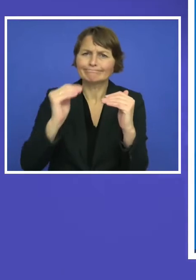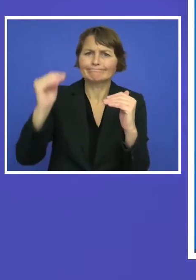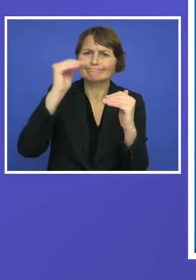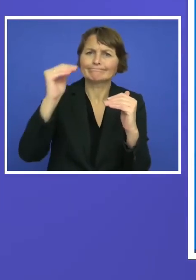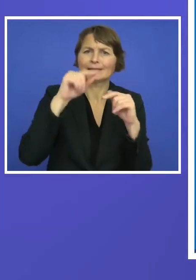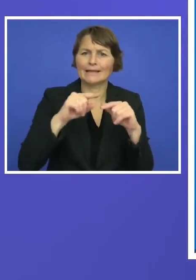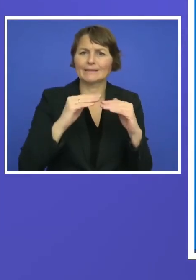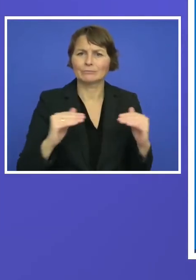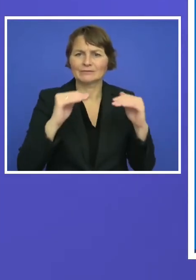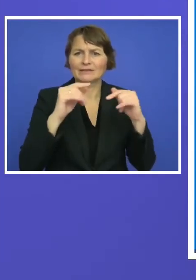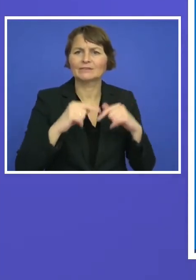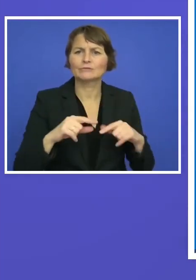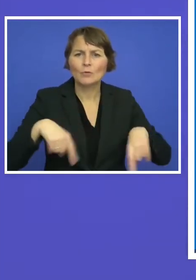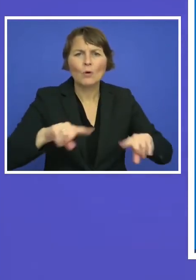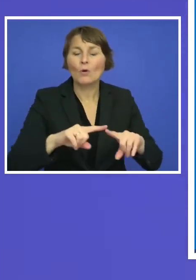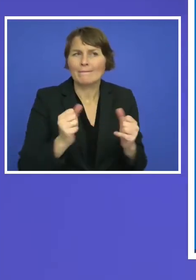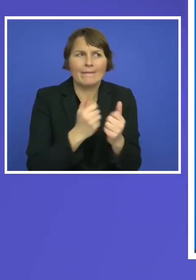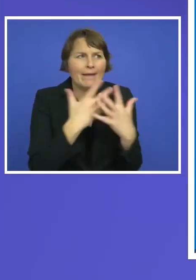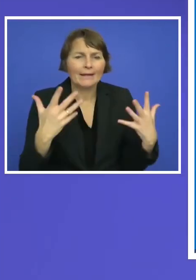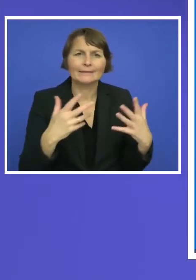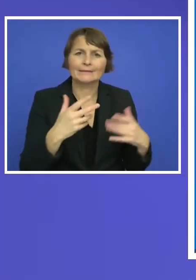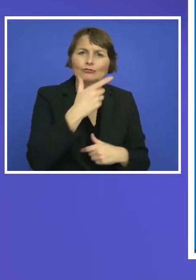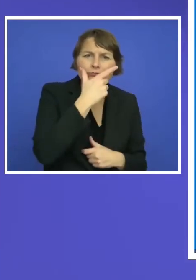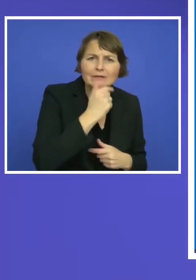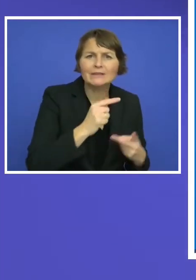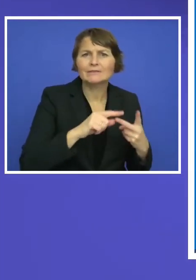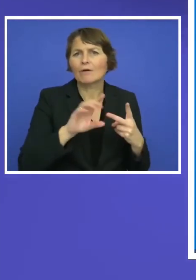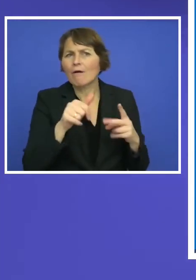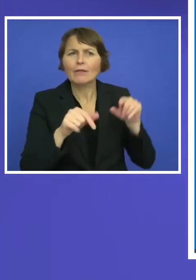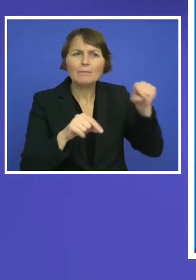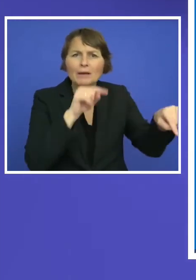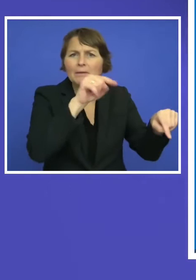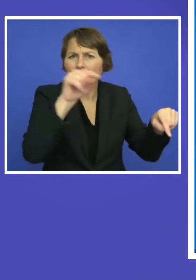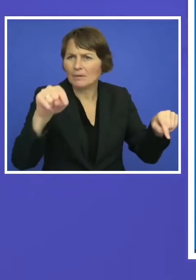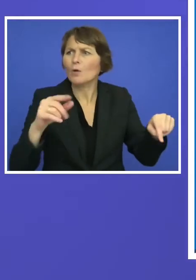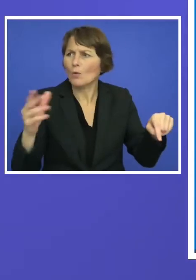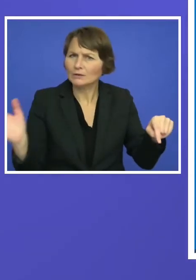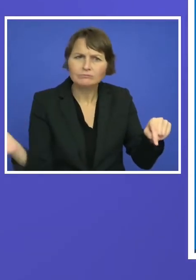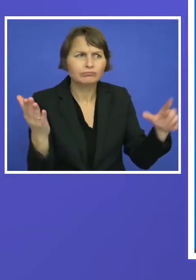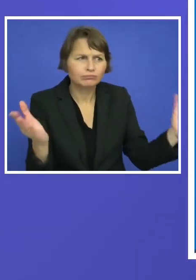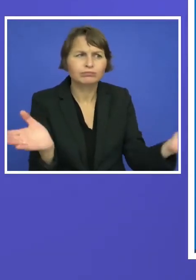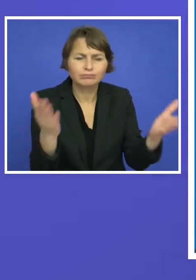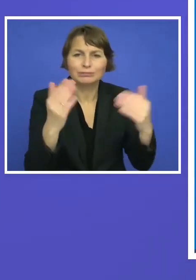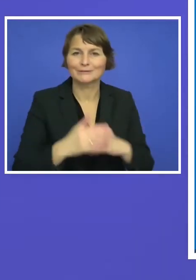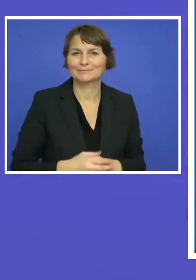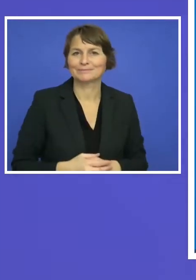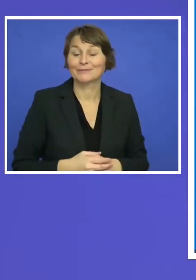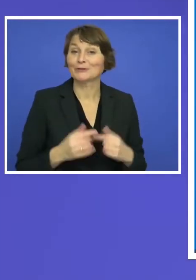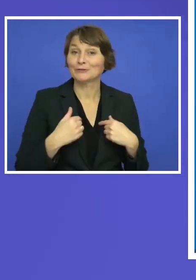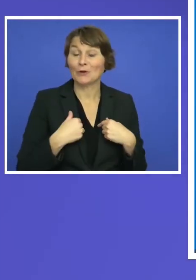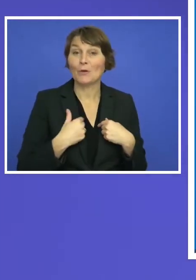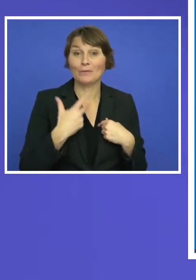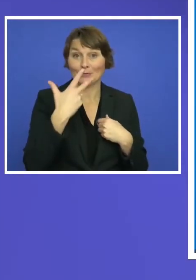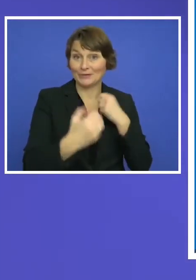Geneva and elsewhere. Now, this is where I came from when 3 years ago I moved to Morocco, and this